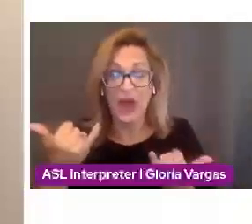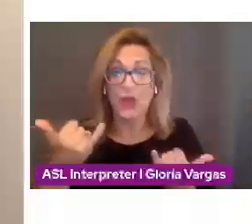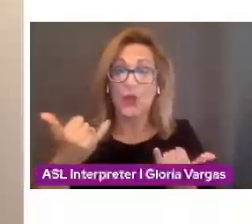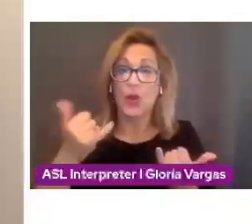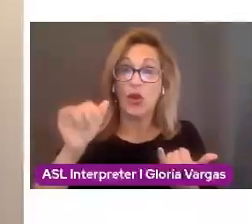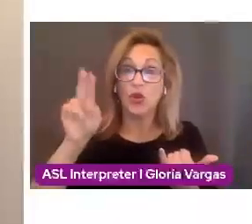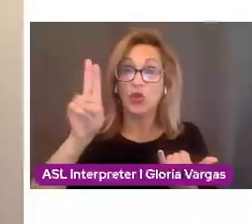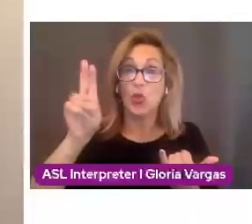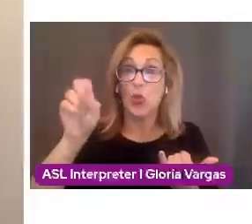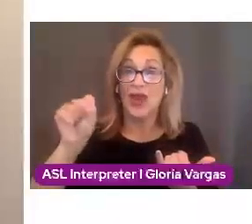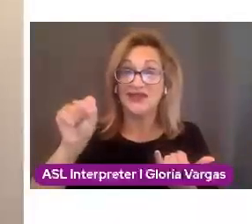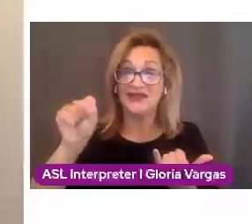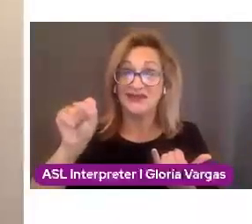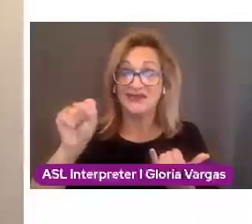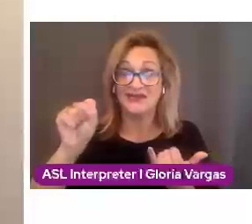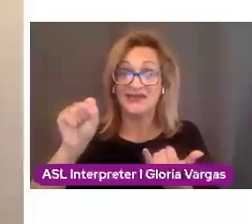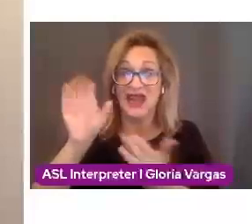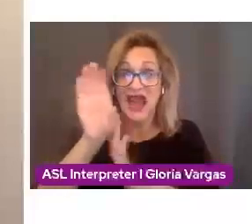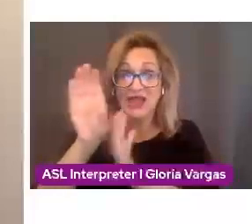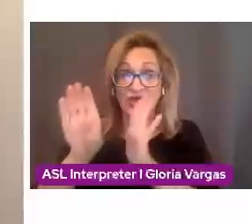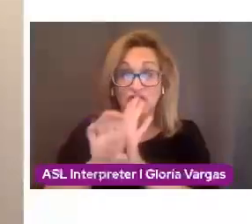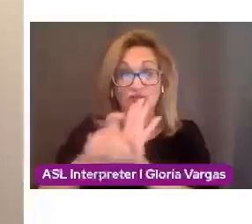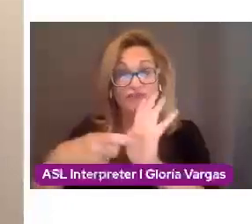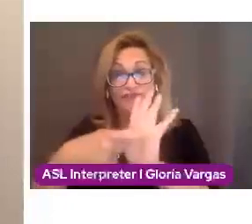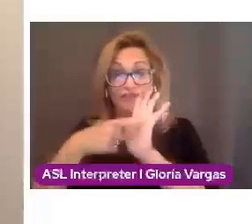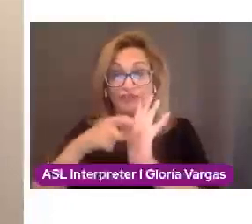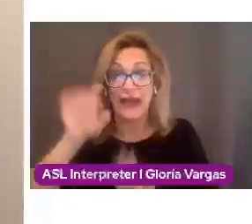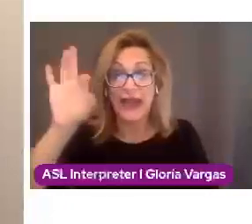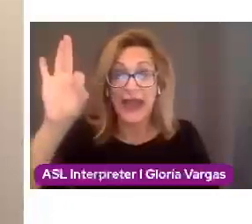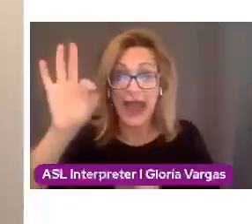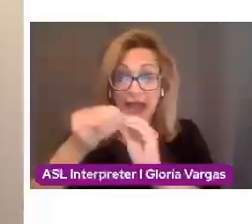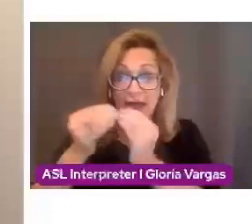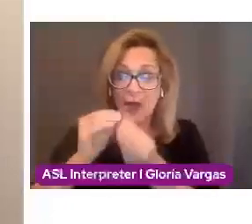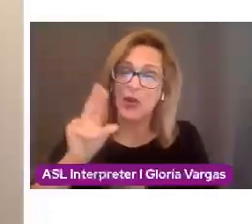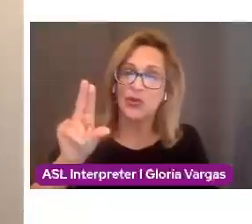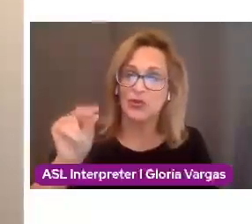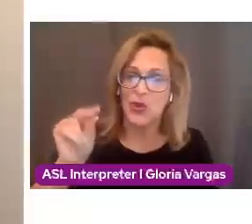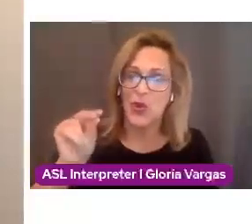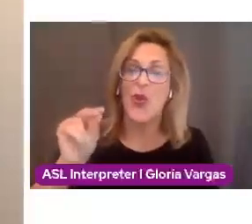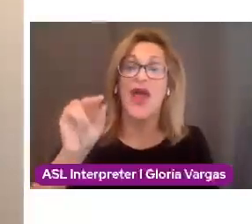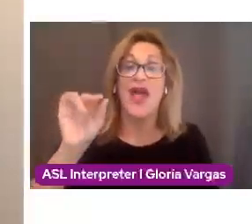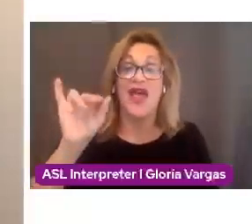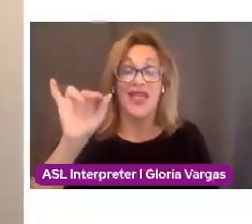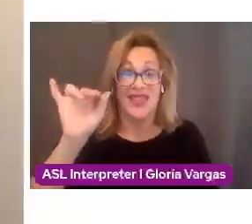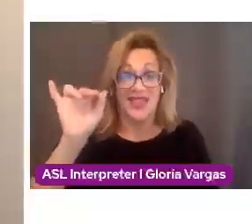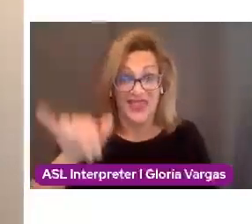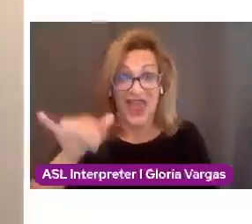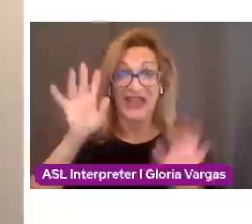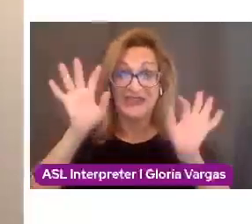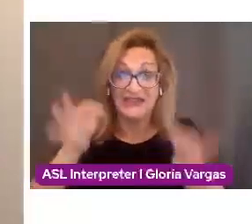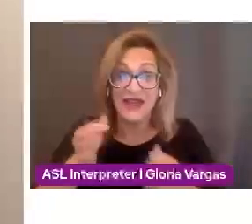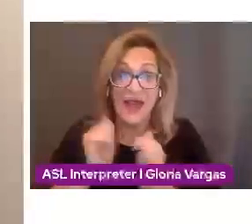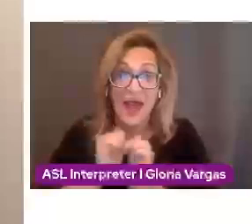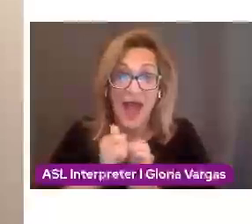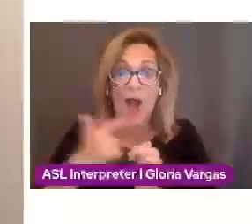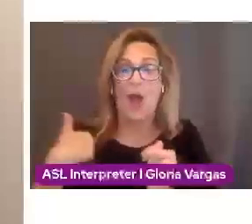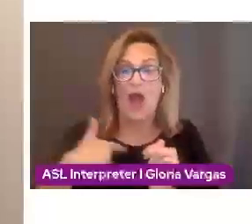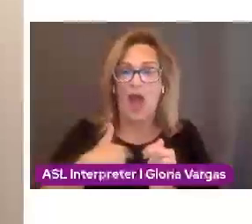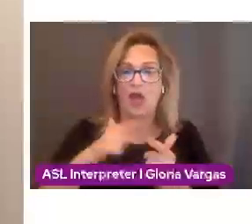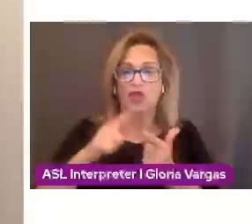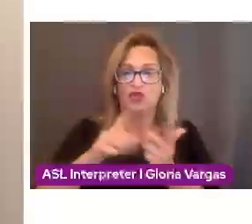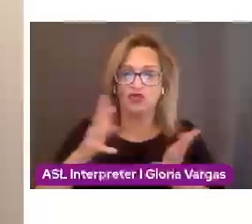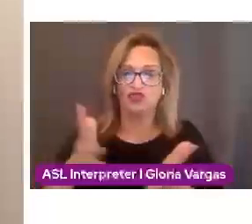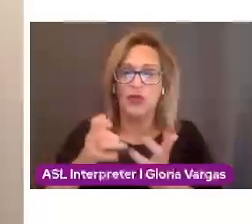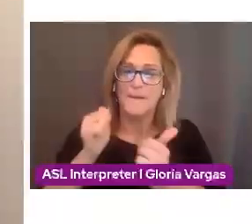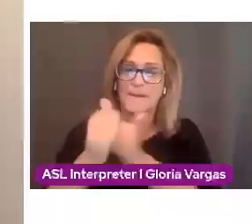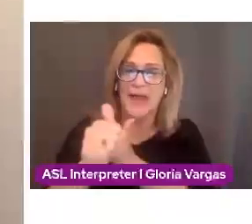prescribed. It is up to us to pass into law. However, in the 100+ years since